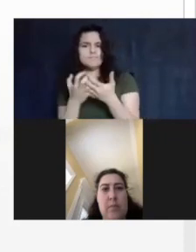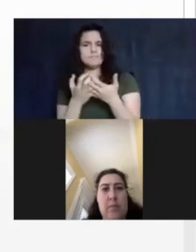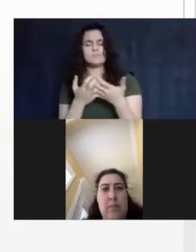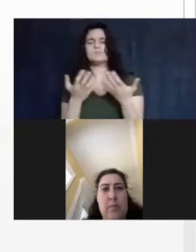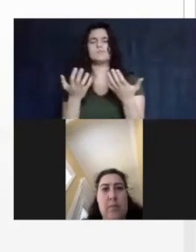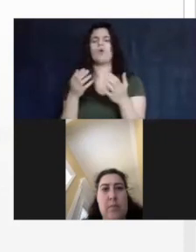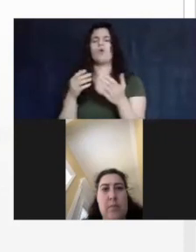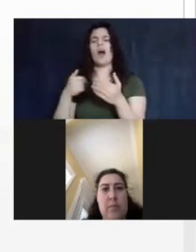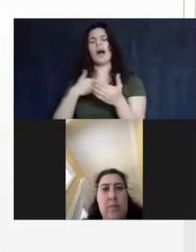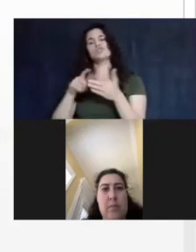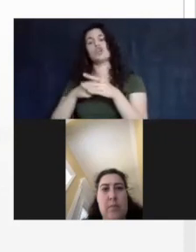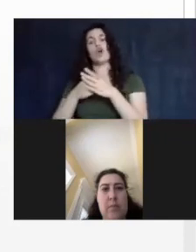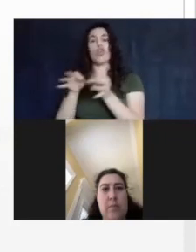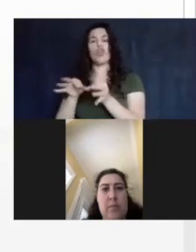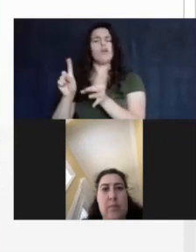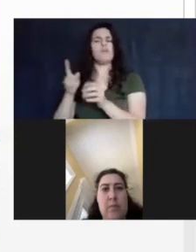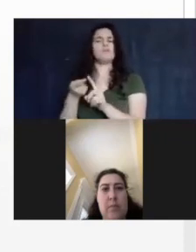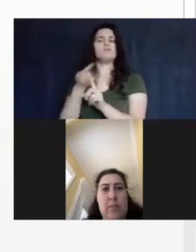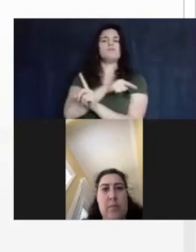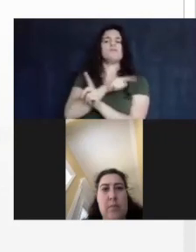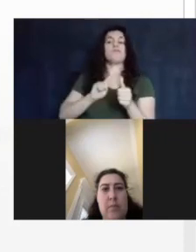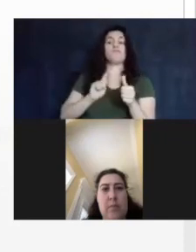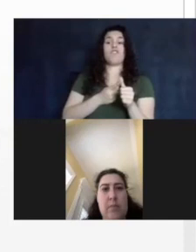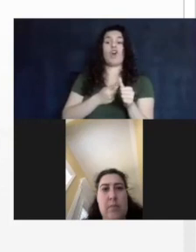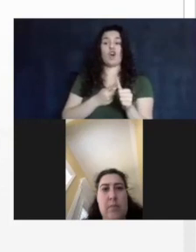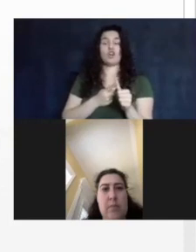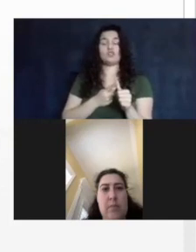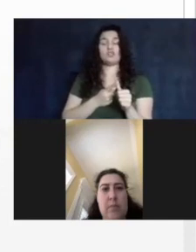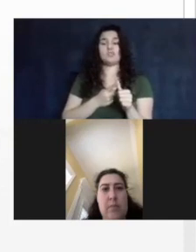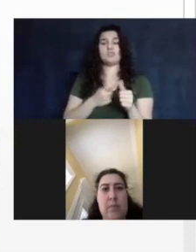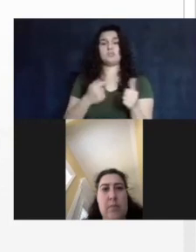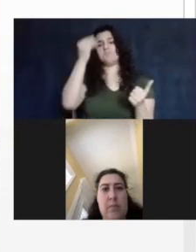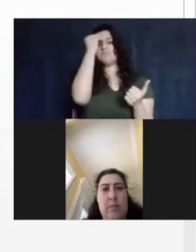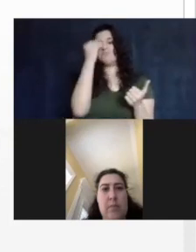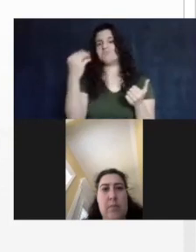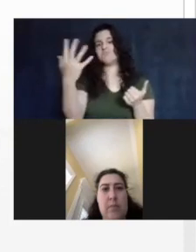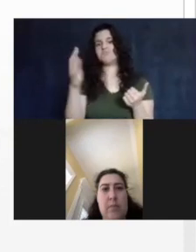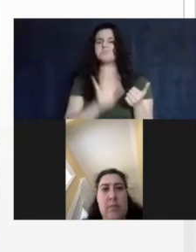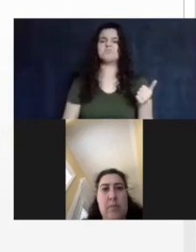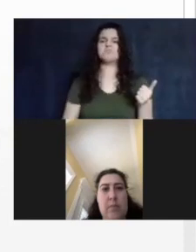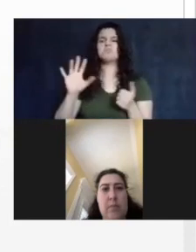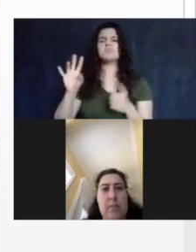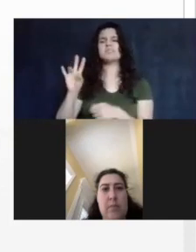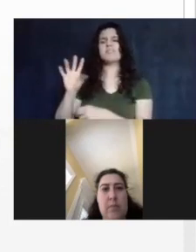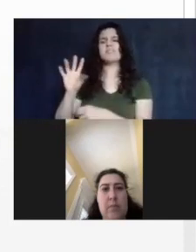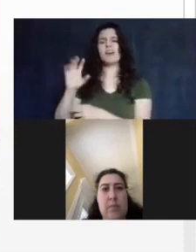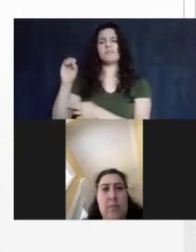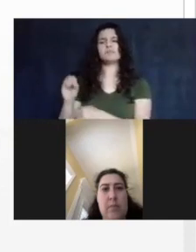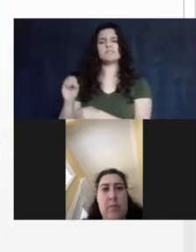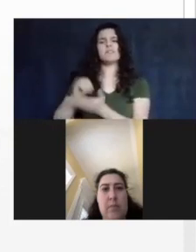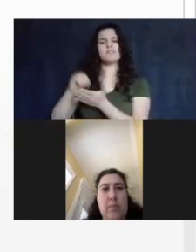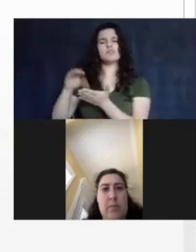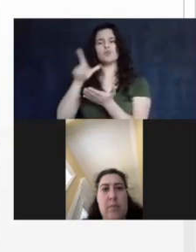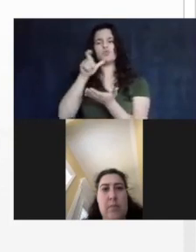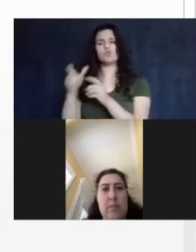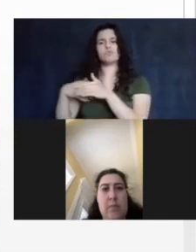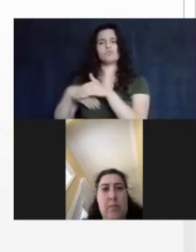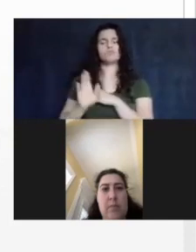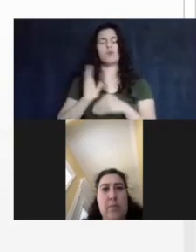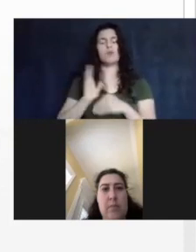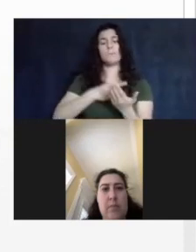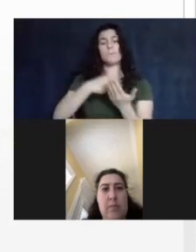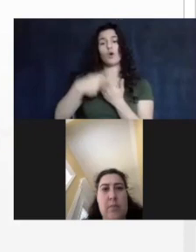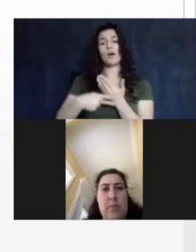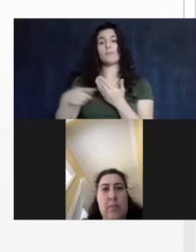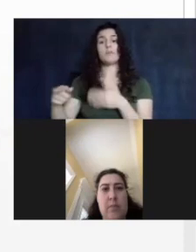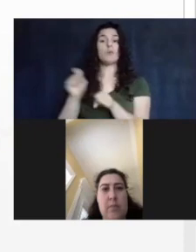program. I'd say roughly 75% of the students that come into our program are within the K-12